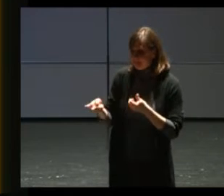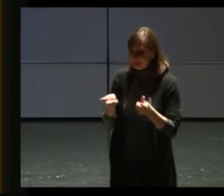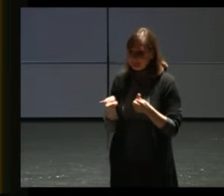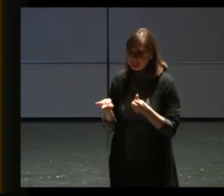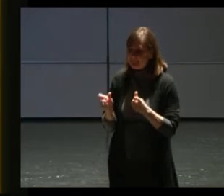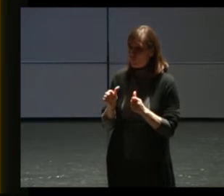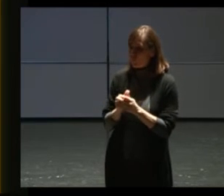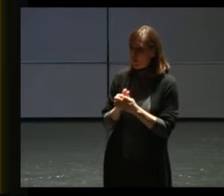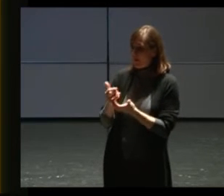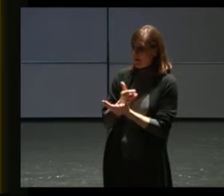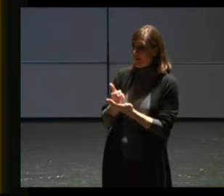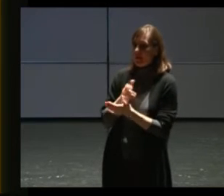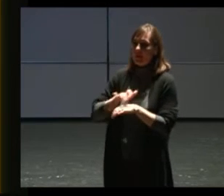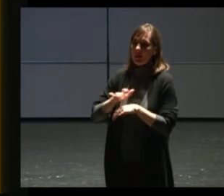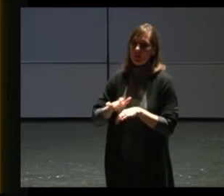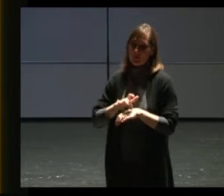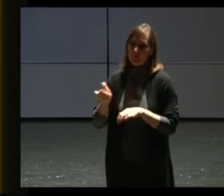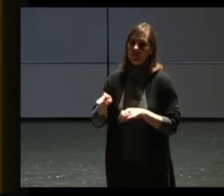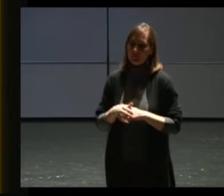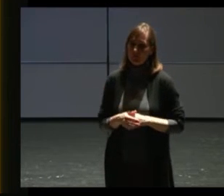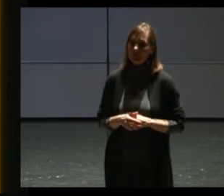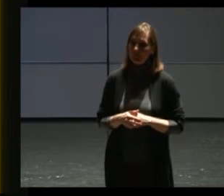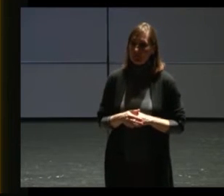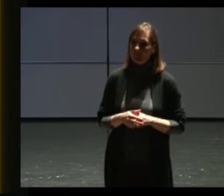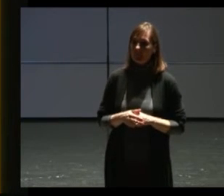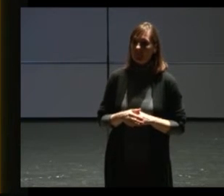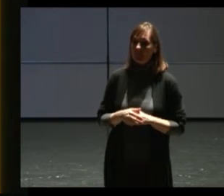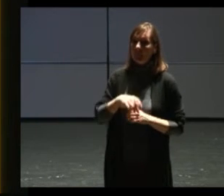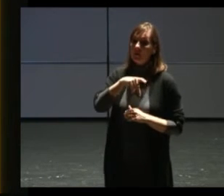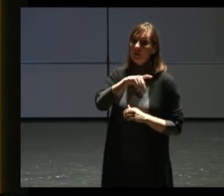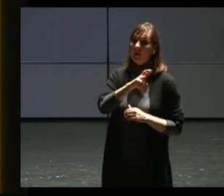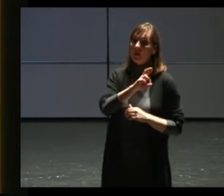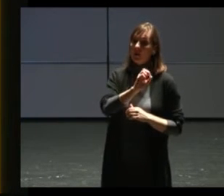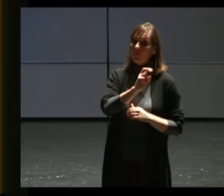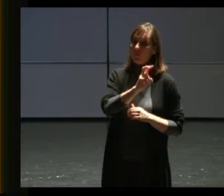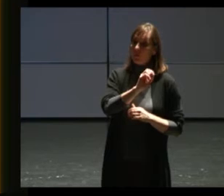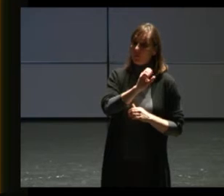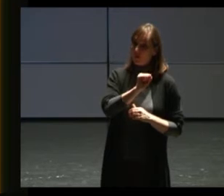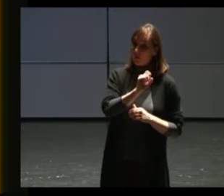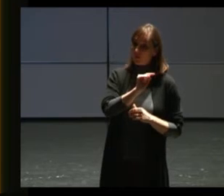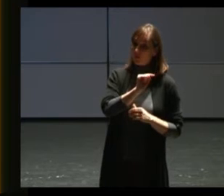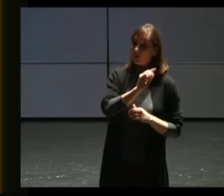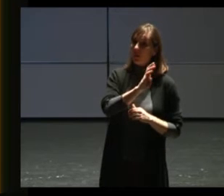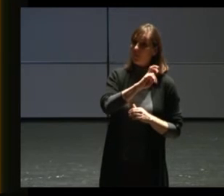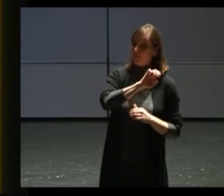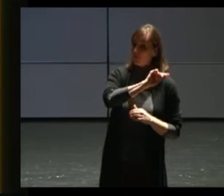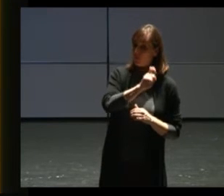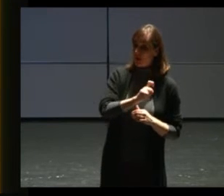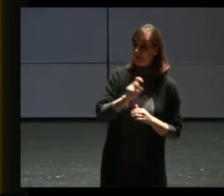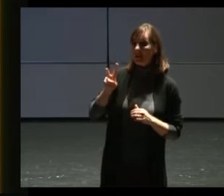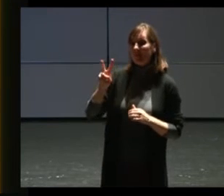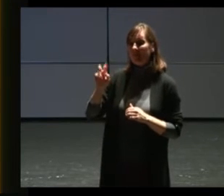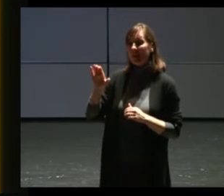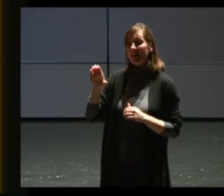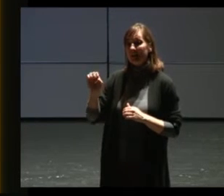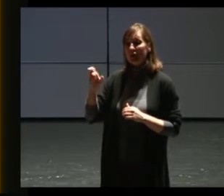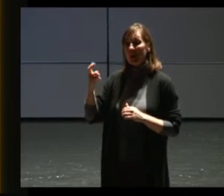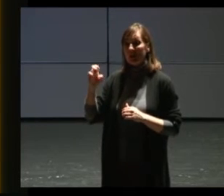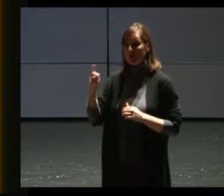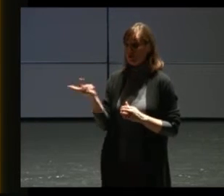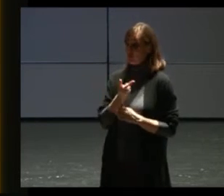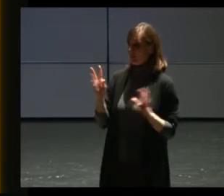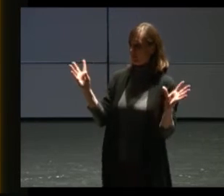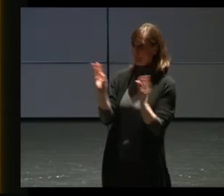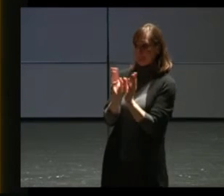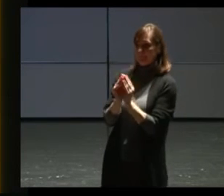available. Our Provost Britz and Vice Chancellor Van Harpen have been having for the last 2 weeks meetings with schools